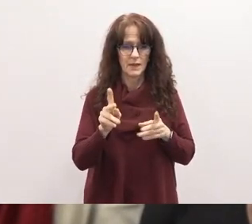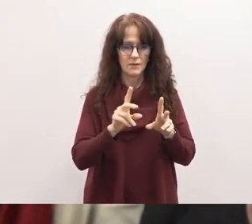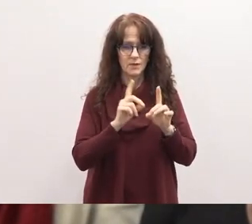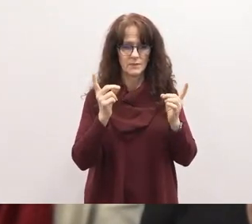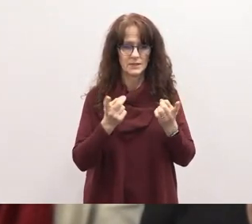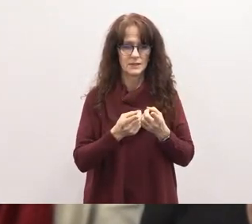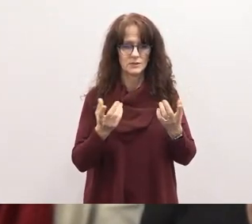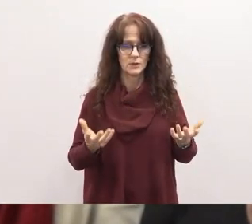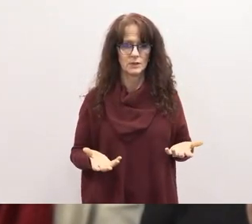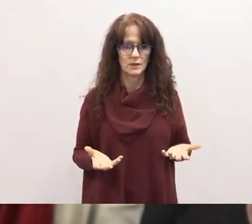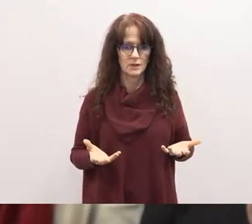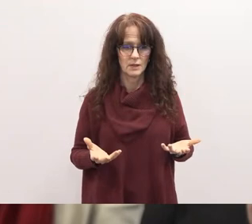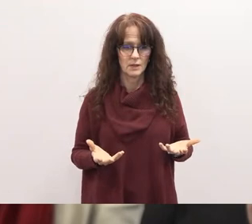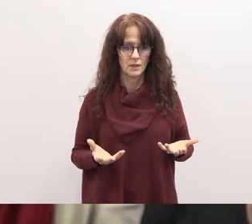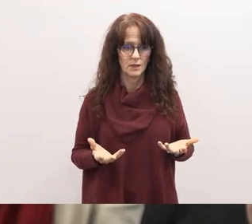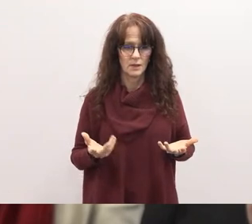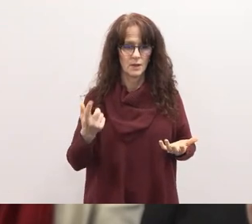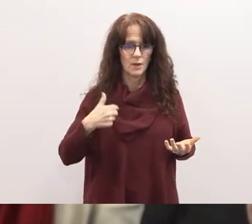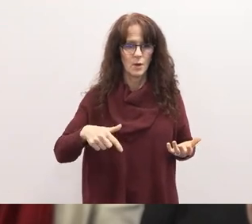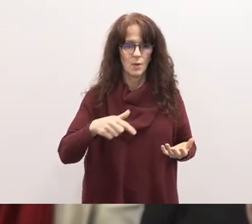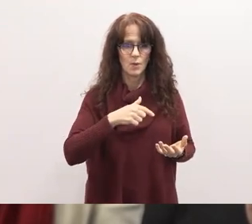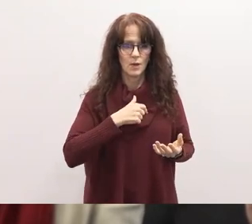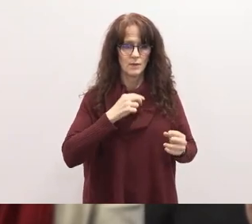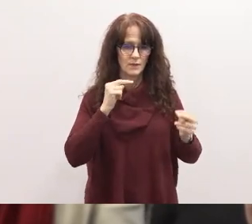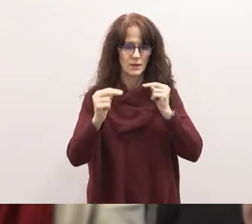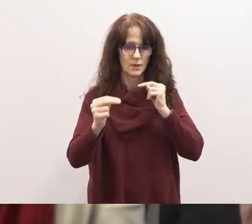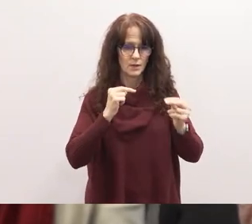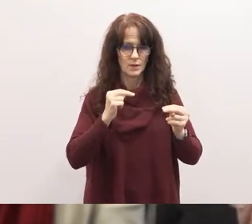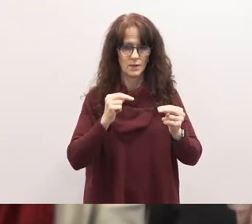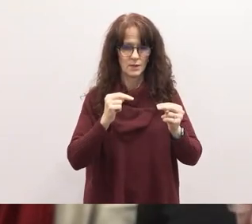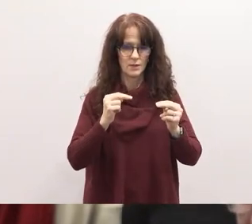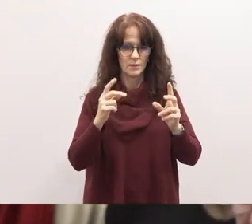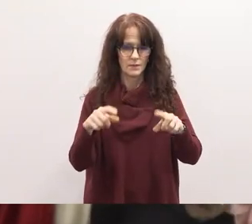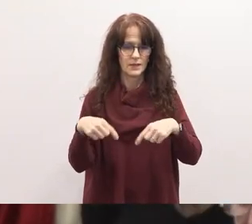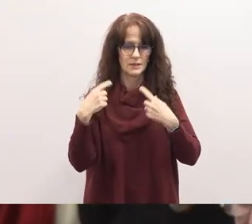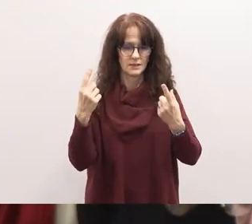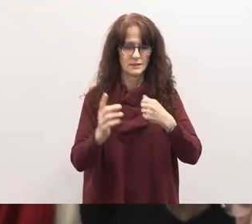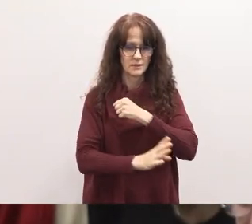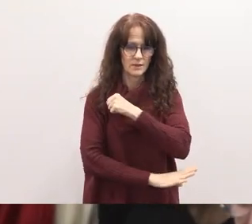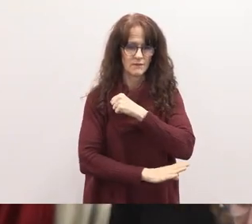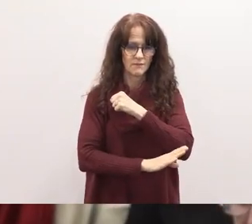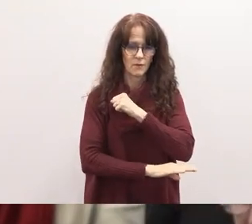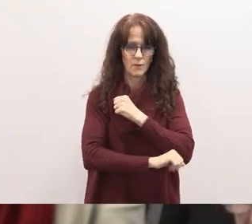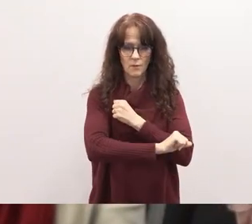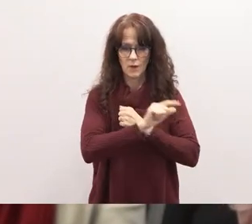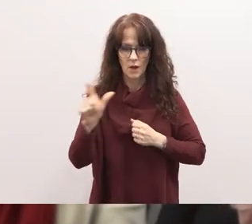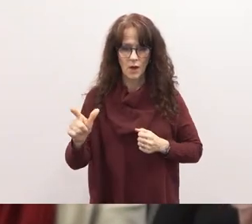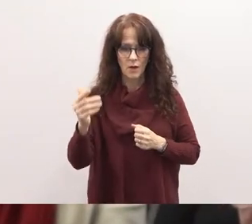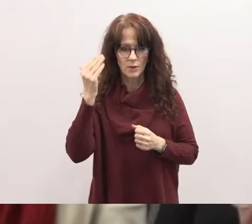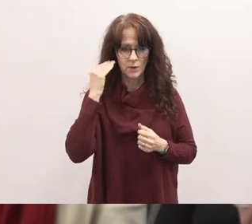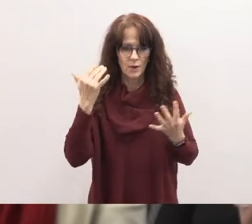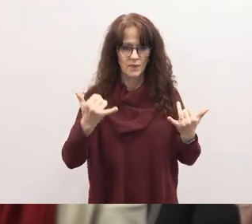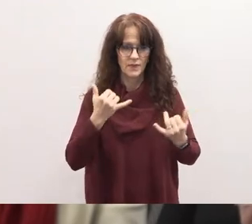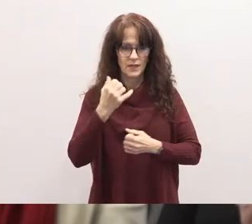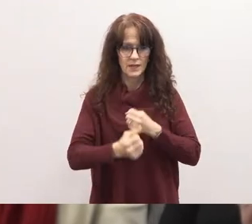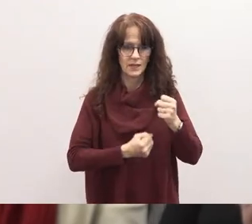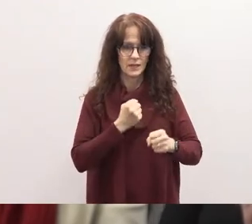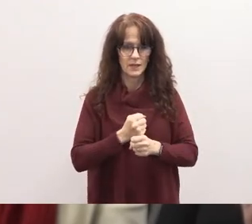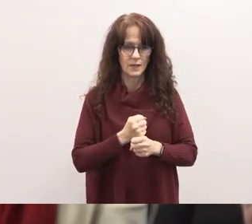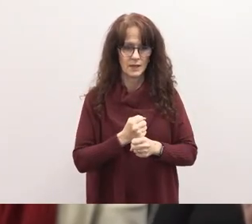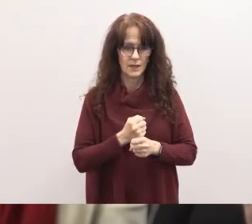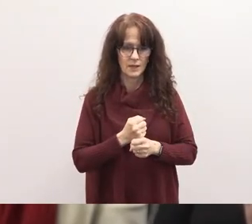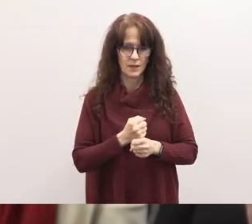districts. Now, we've been in these negotiations since the fall, and everybody knows that this year was a kind